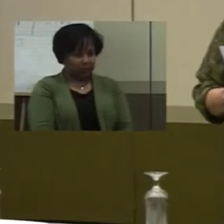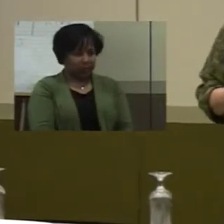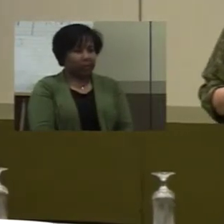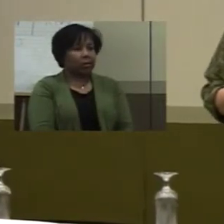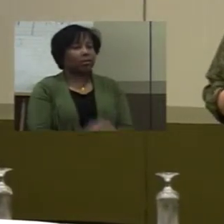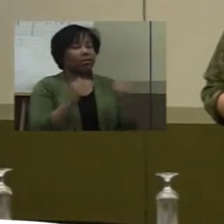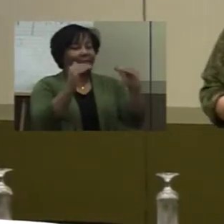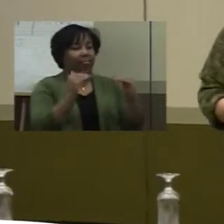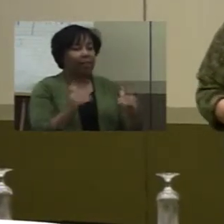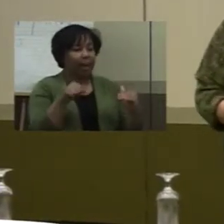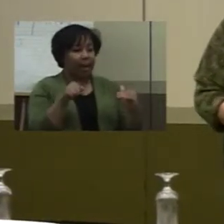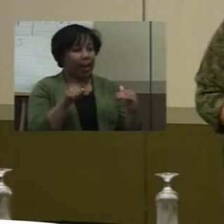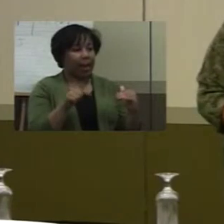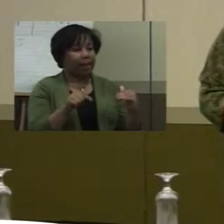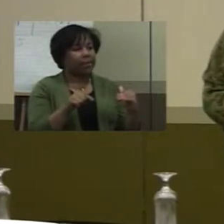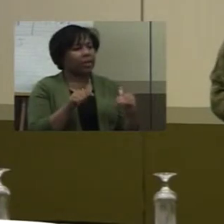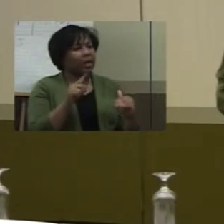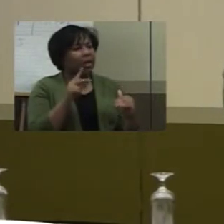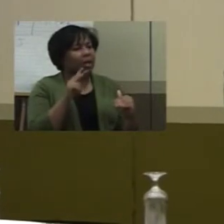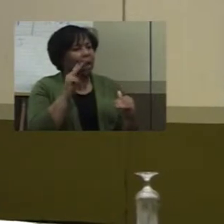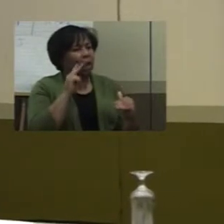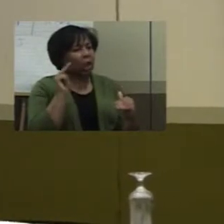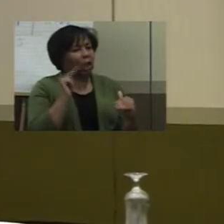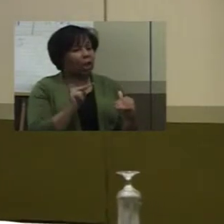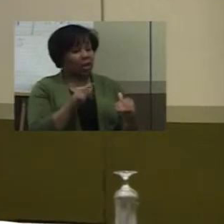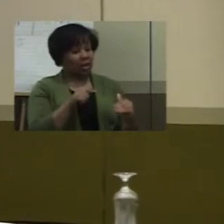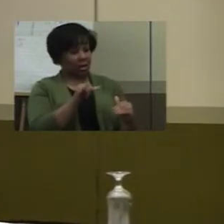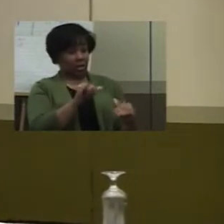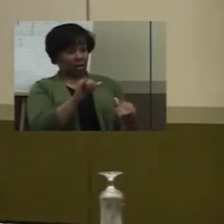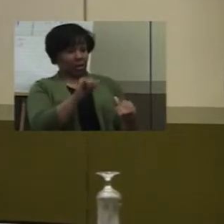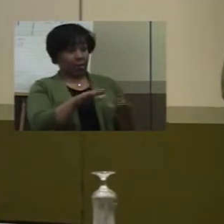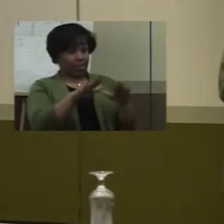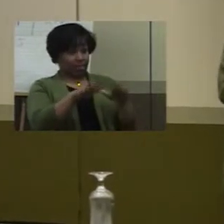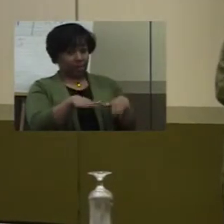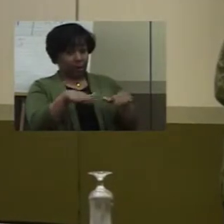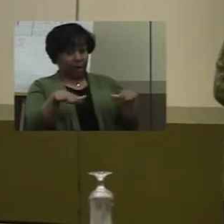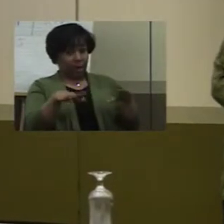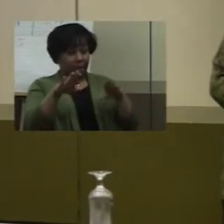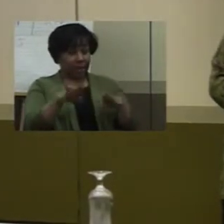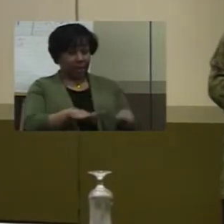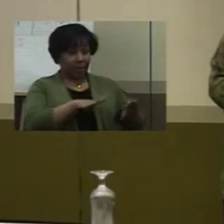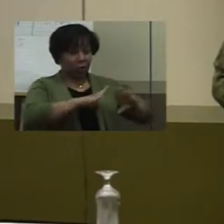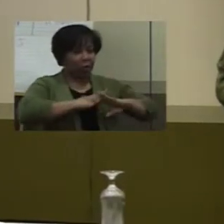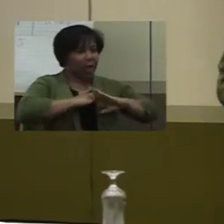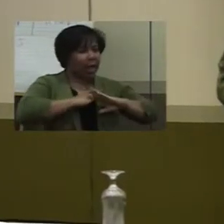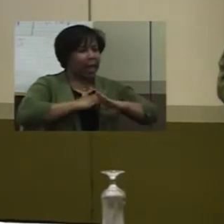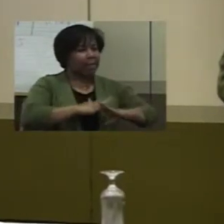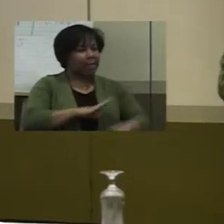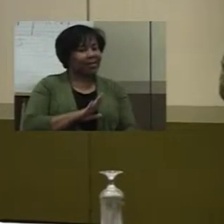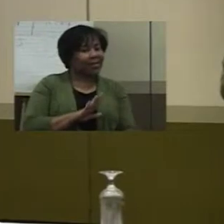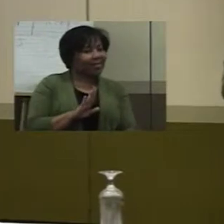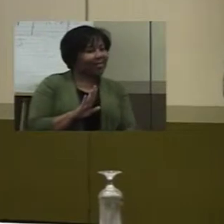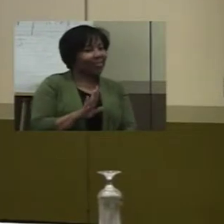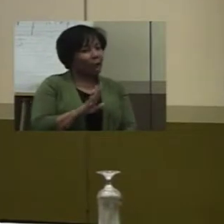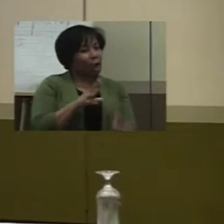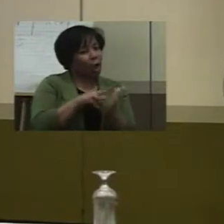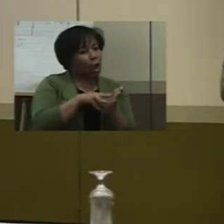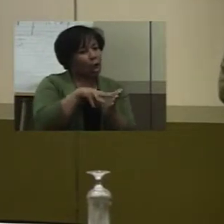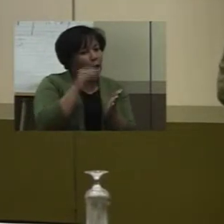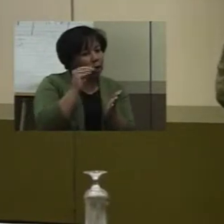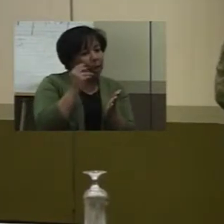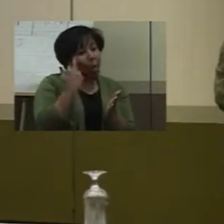at the bottom. What you want to look at is, does the child's behavior impede their own or learning